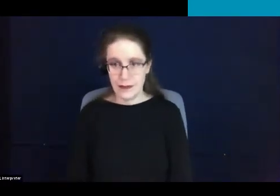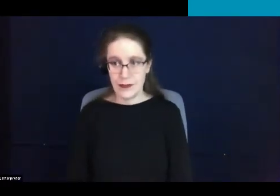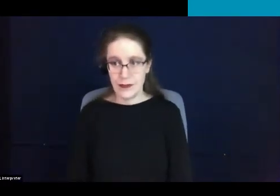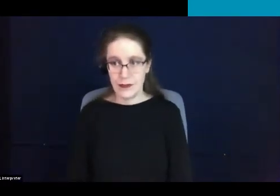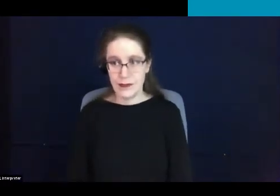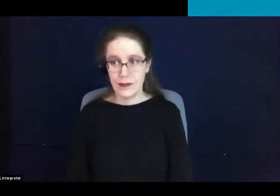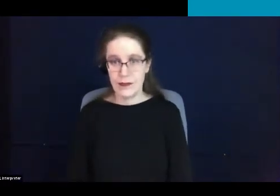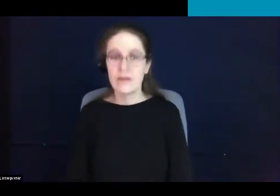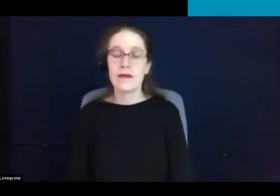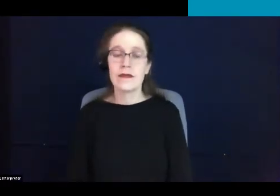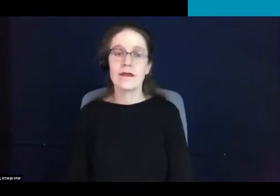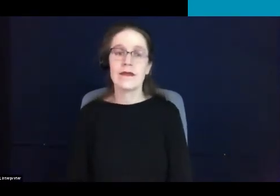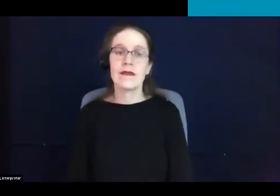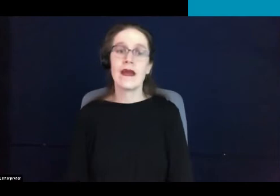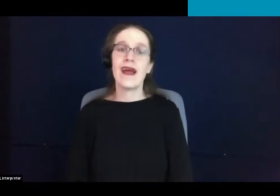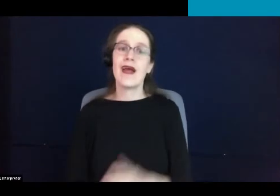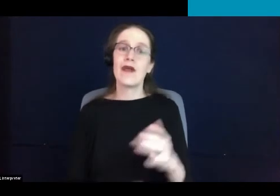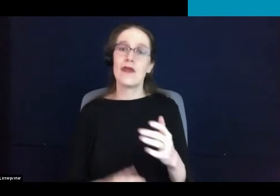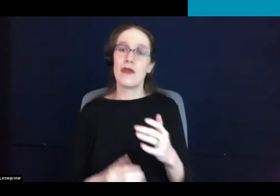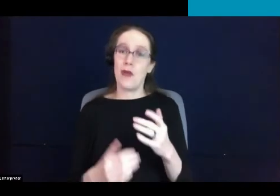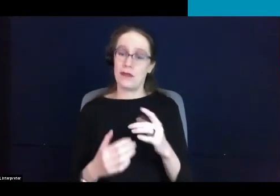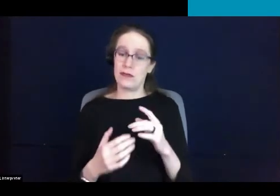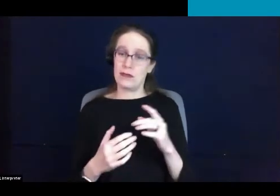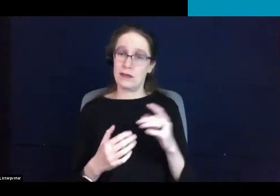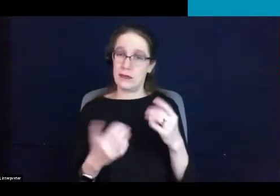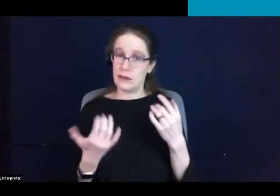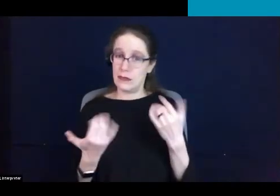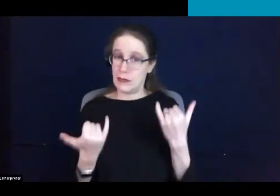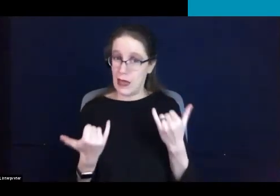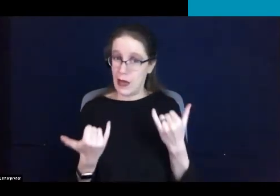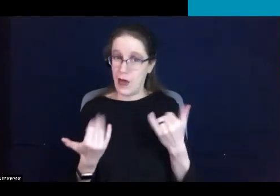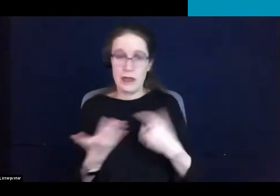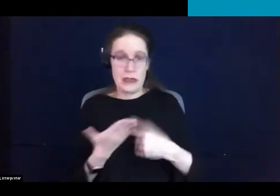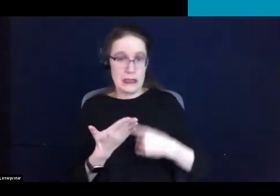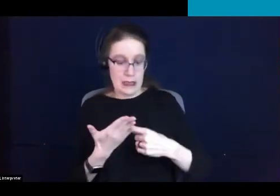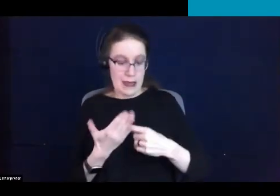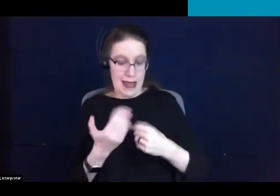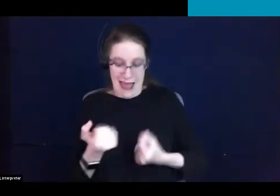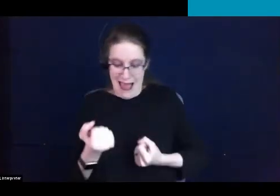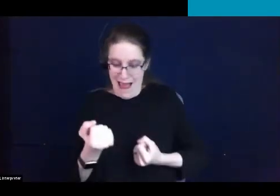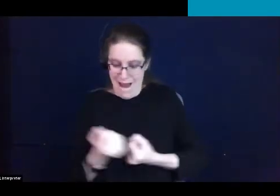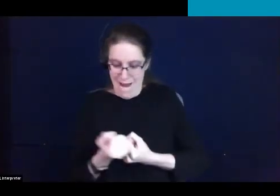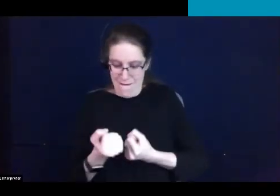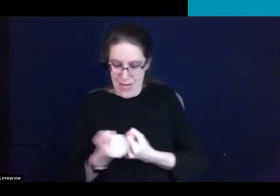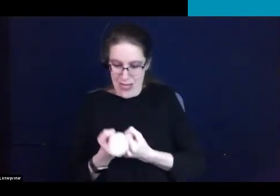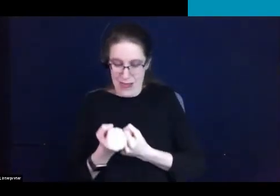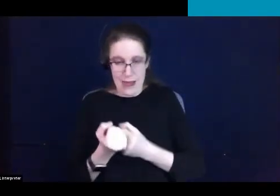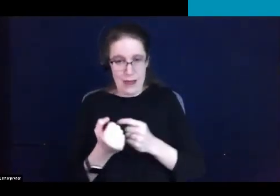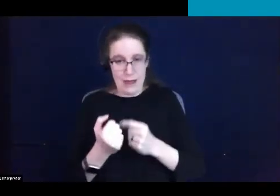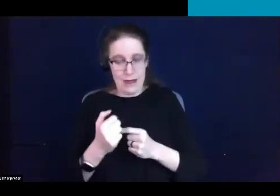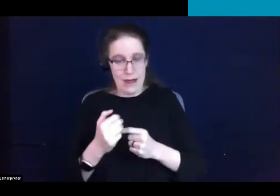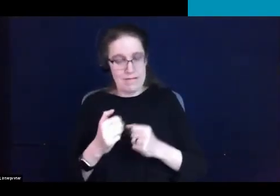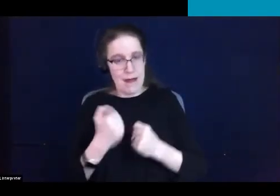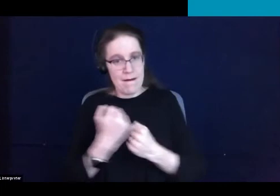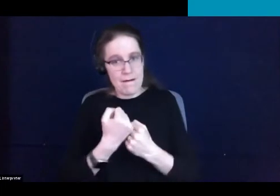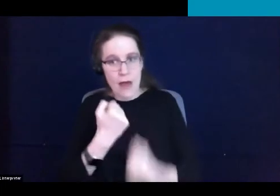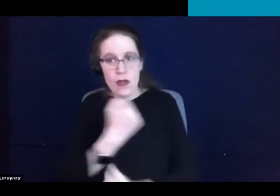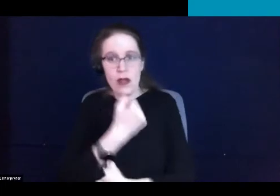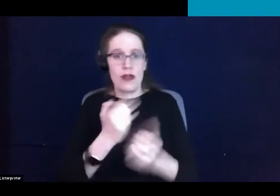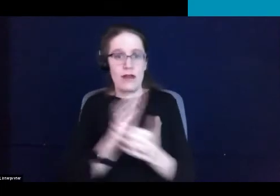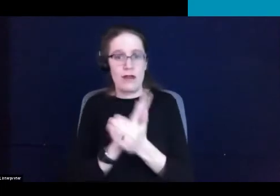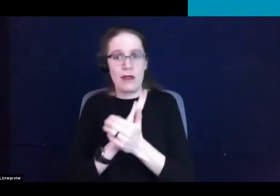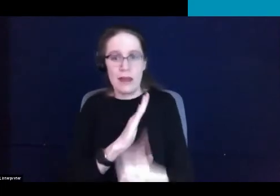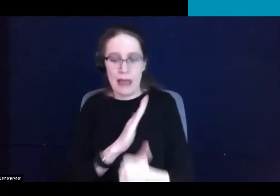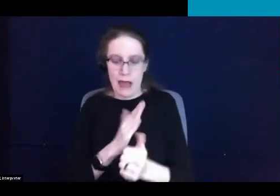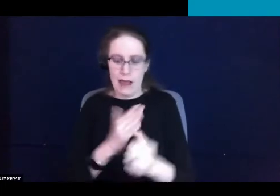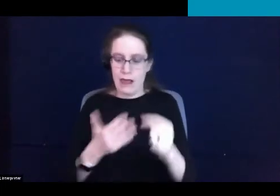So now we're going to review the foundational skills of advocacy, and then we're going to really delve into how these different pieces affect how